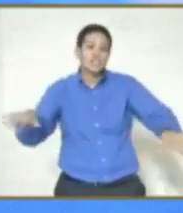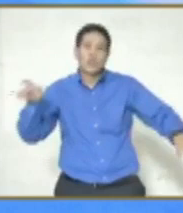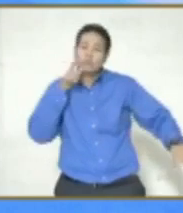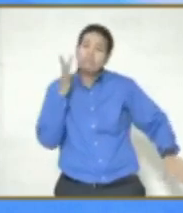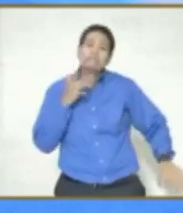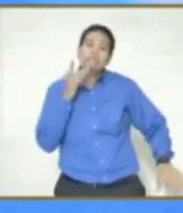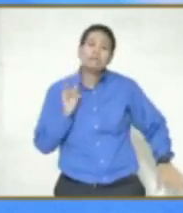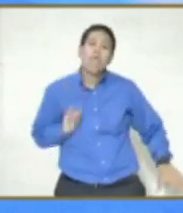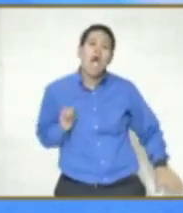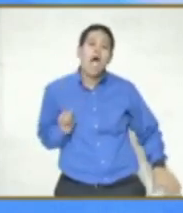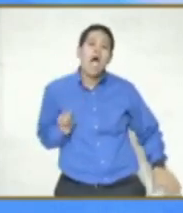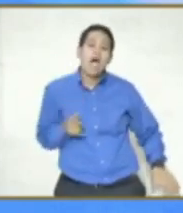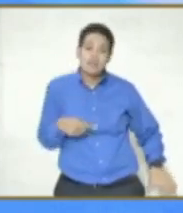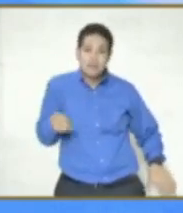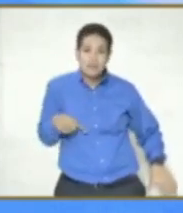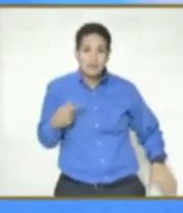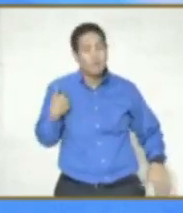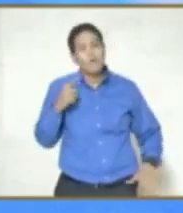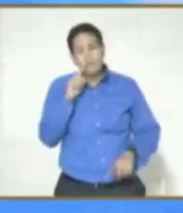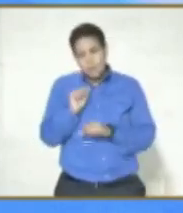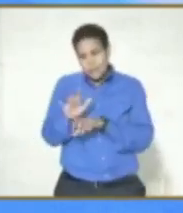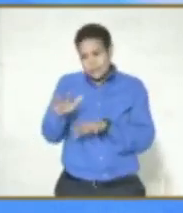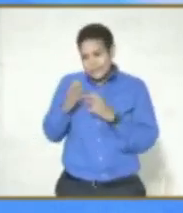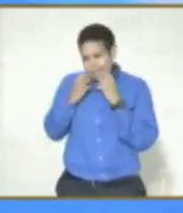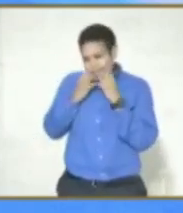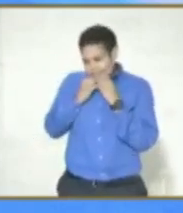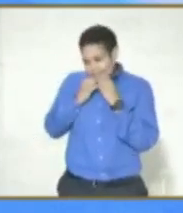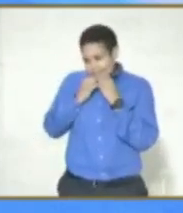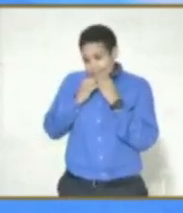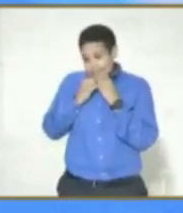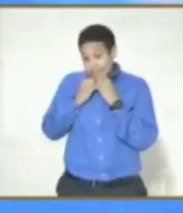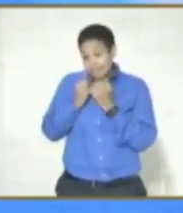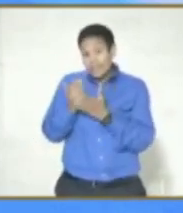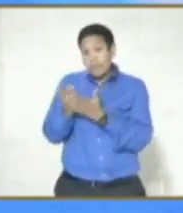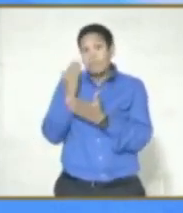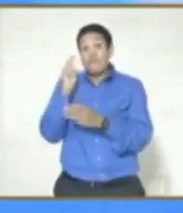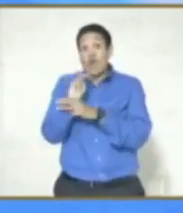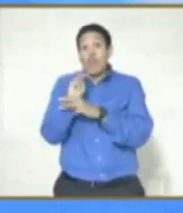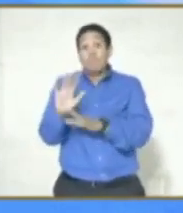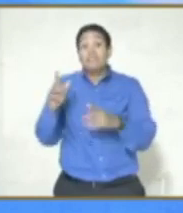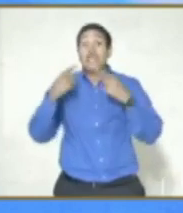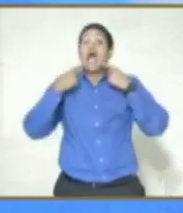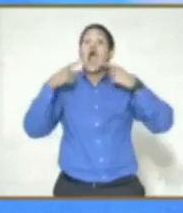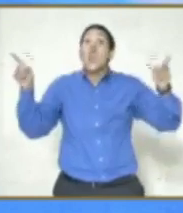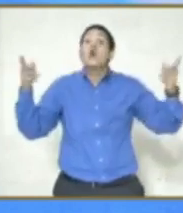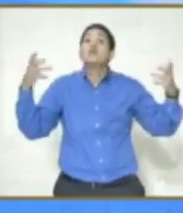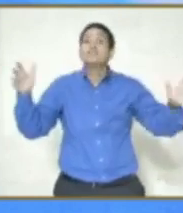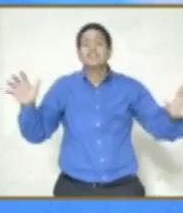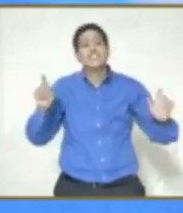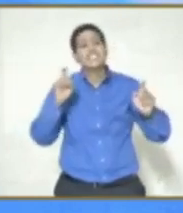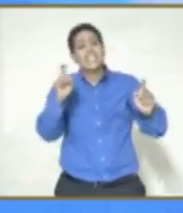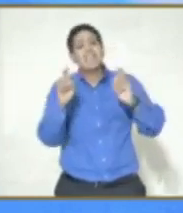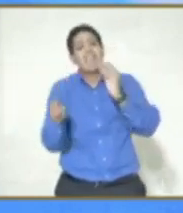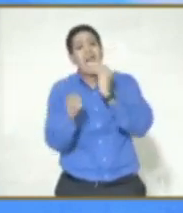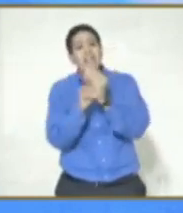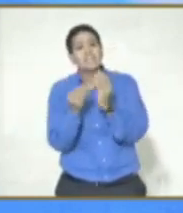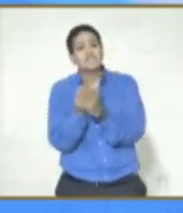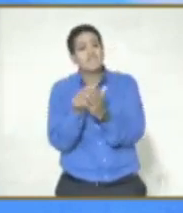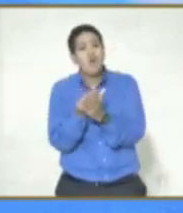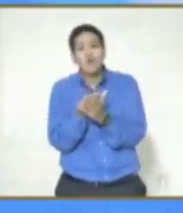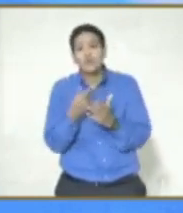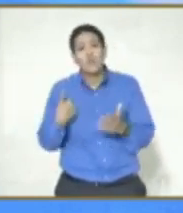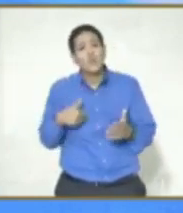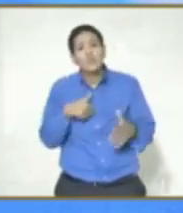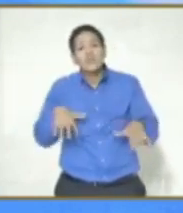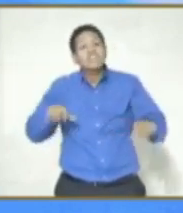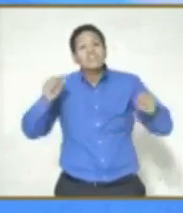We make sure that they are well taken care of. Indeed, before the minister made the announcement of giving additional funds, we took